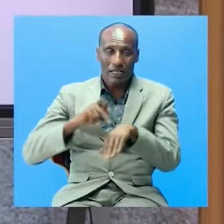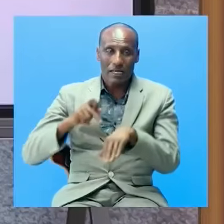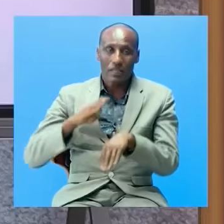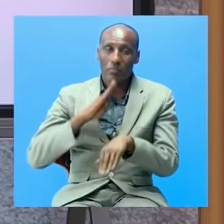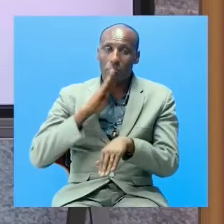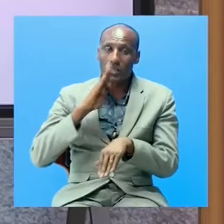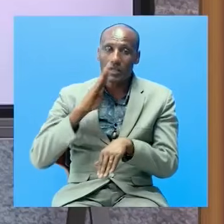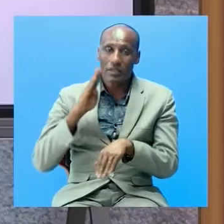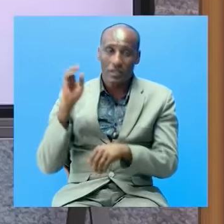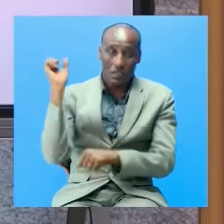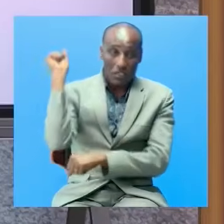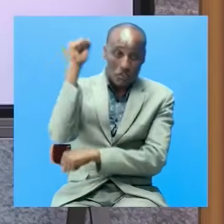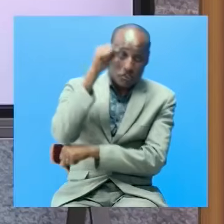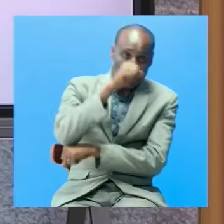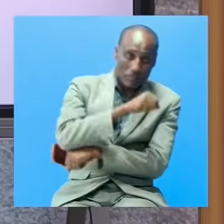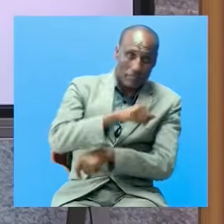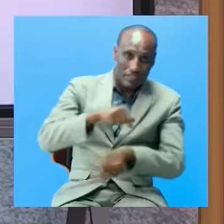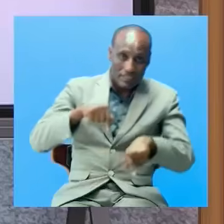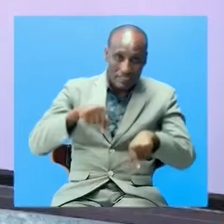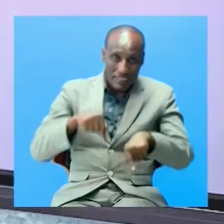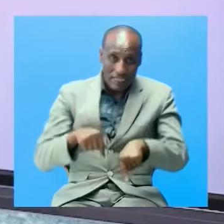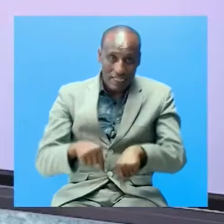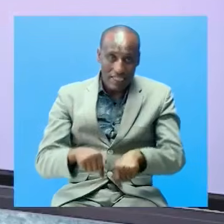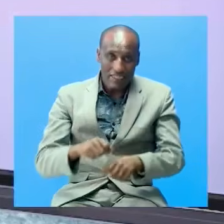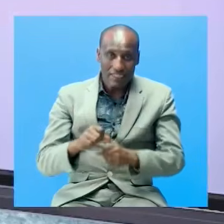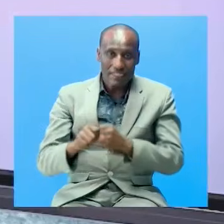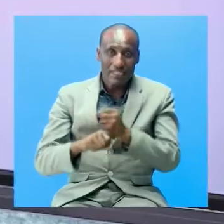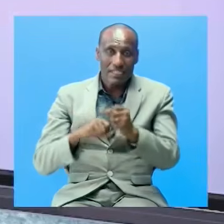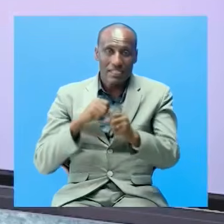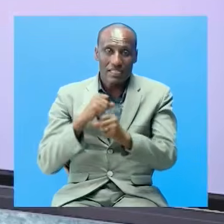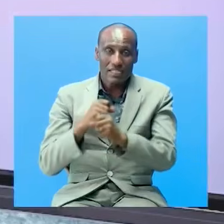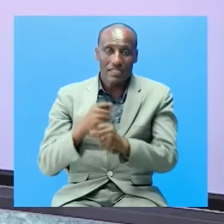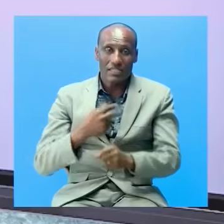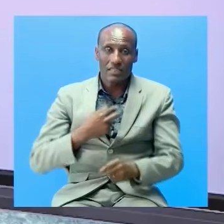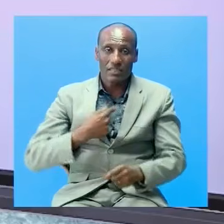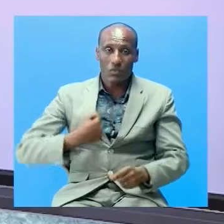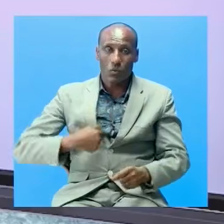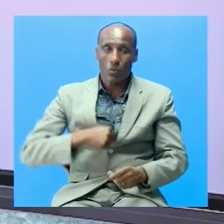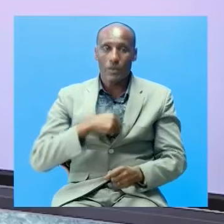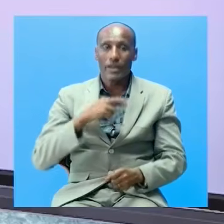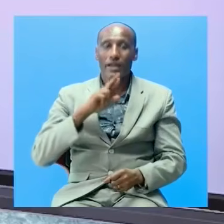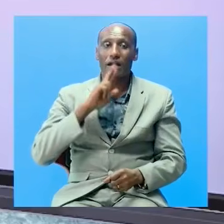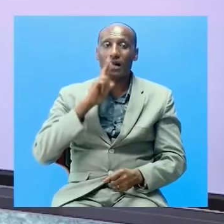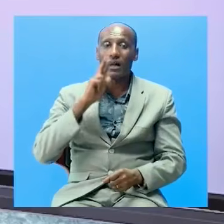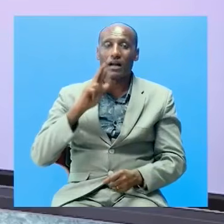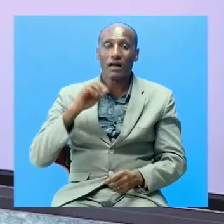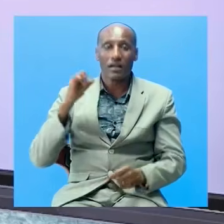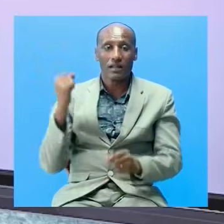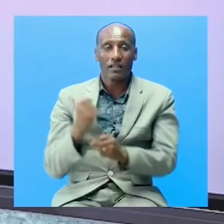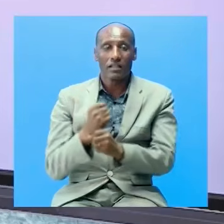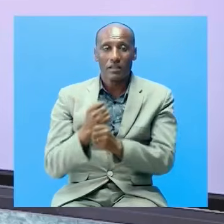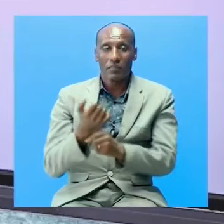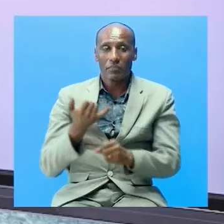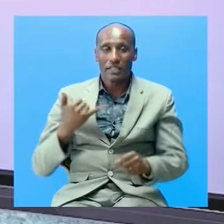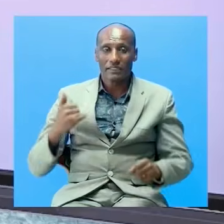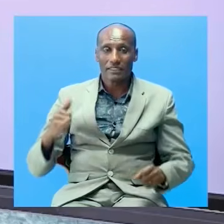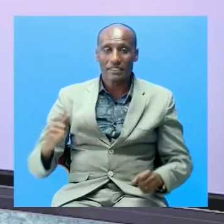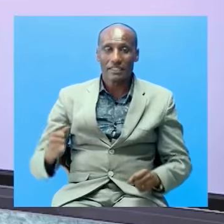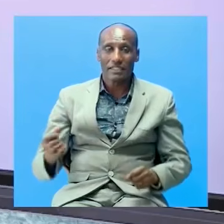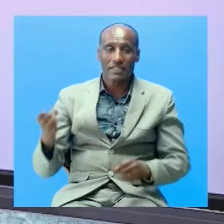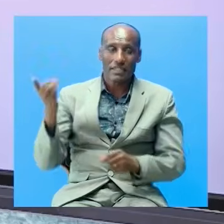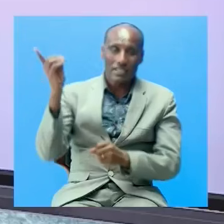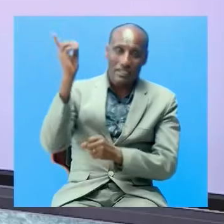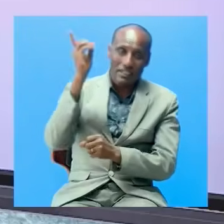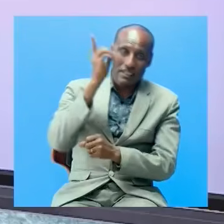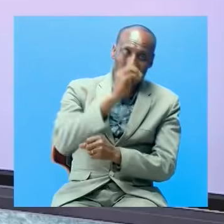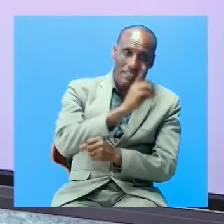Okay, the first one. We blank be champions this year. We are practicing day and night. Now be